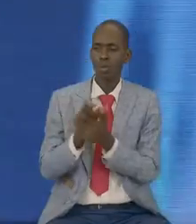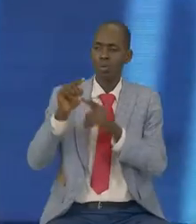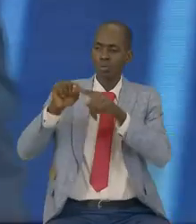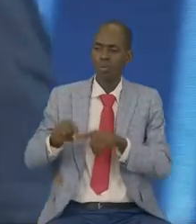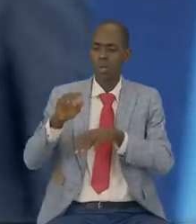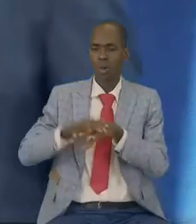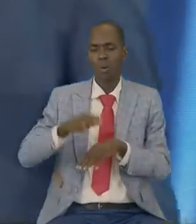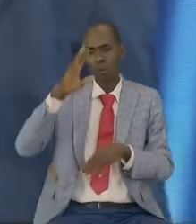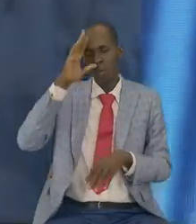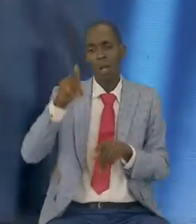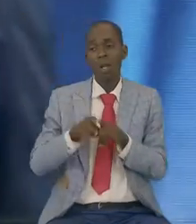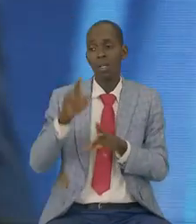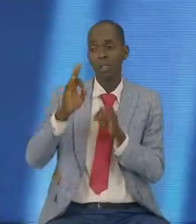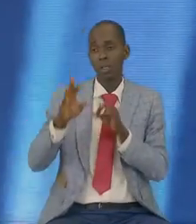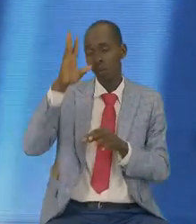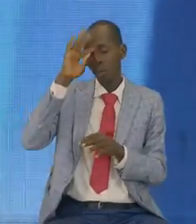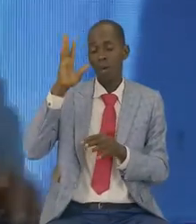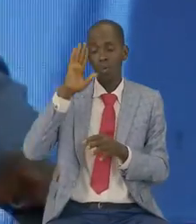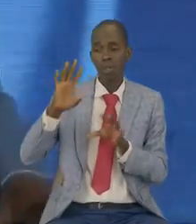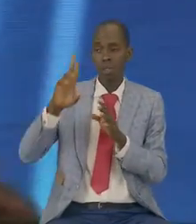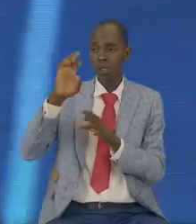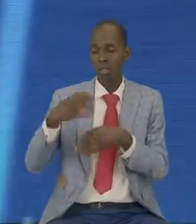the creation, is going to do the